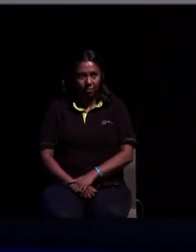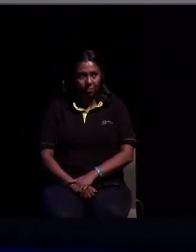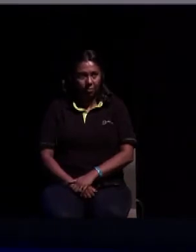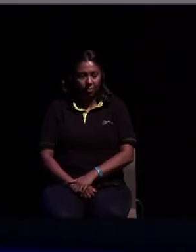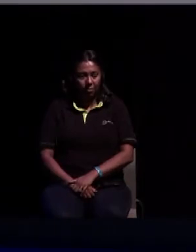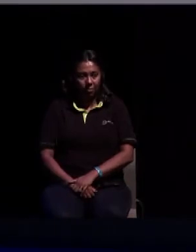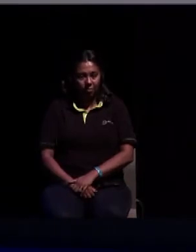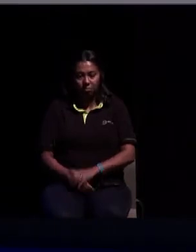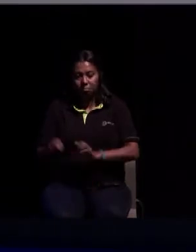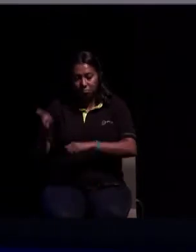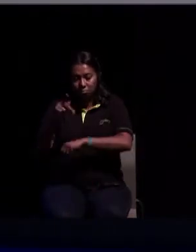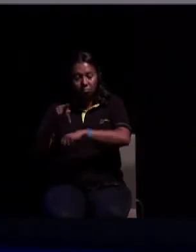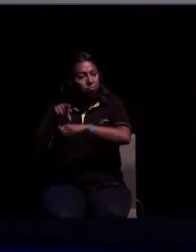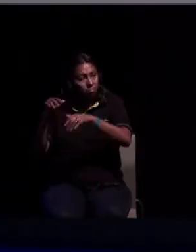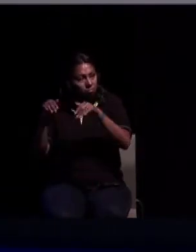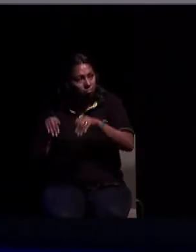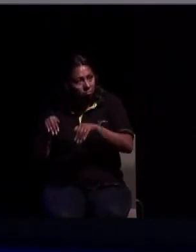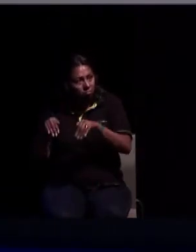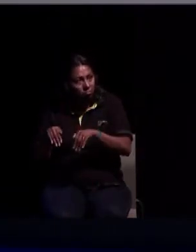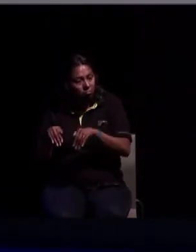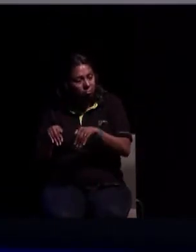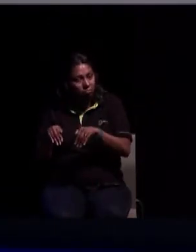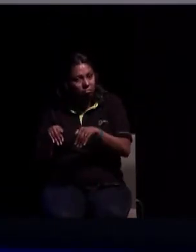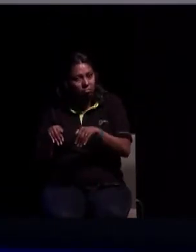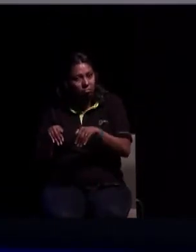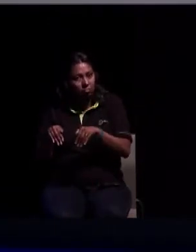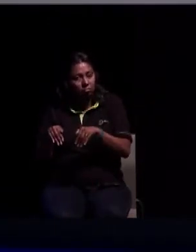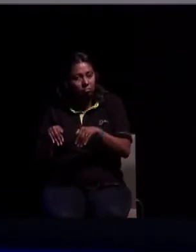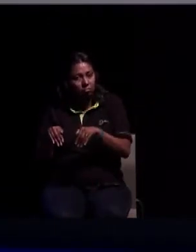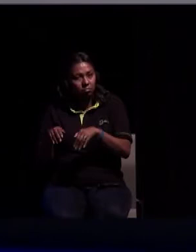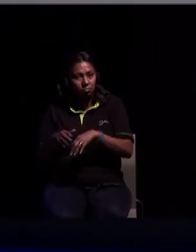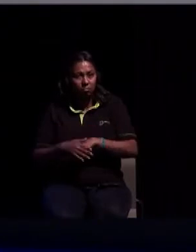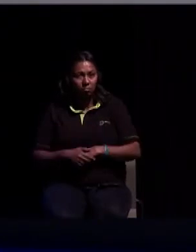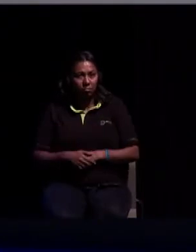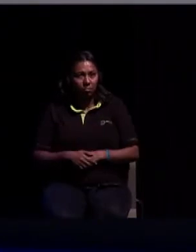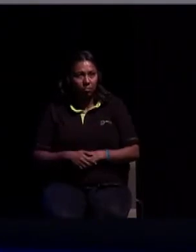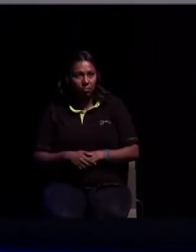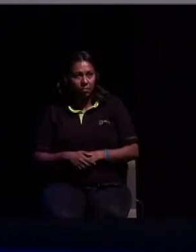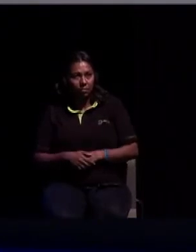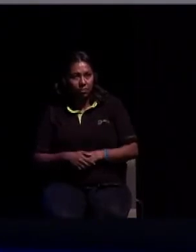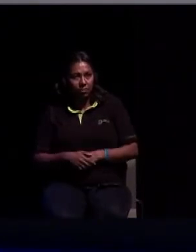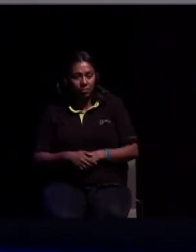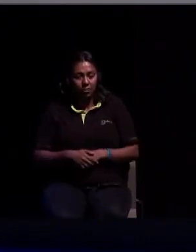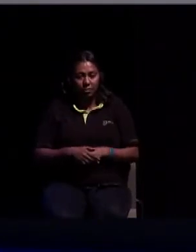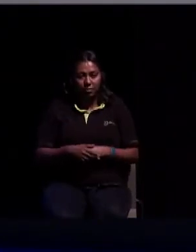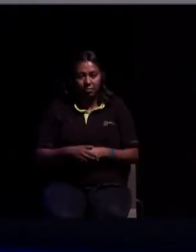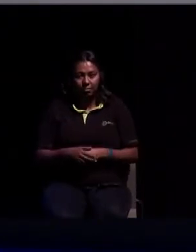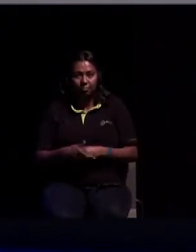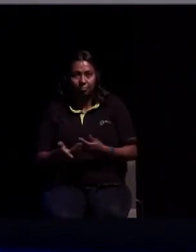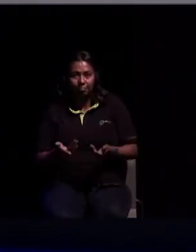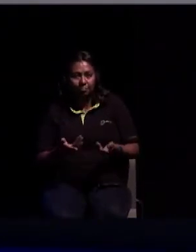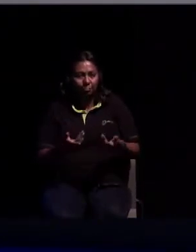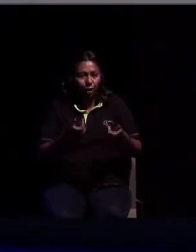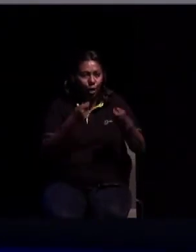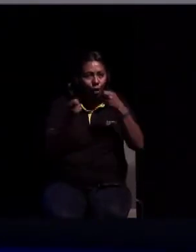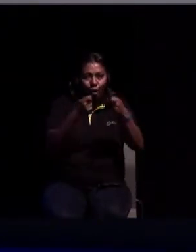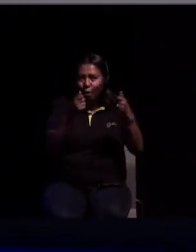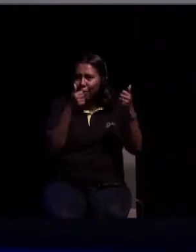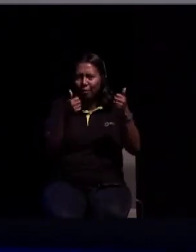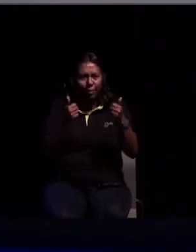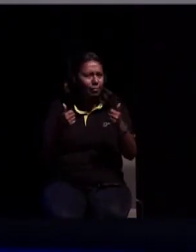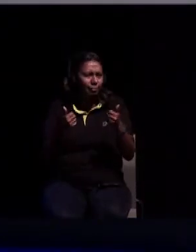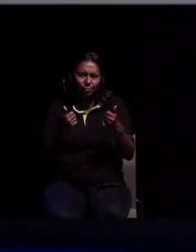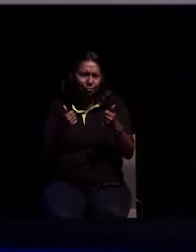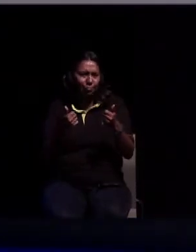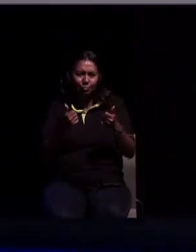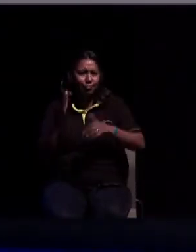Australia is not managing the negative impacts very well. Probably one of the worst things that we have is the damage to the